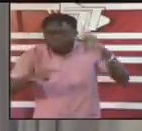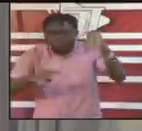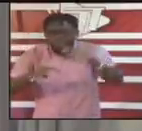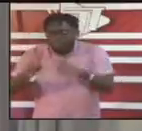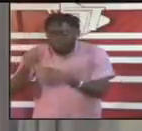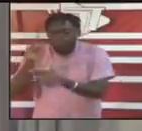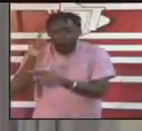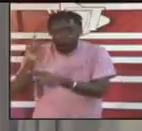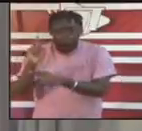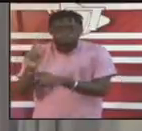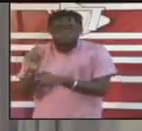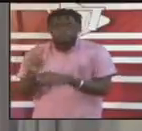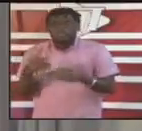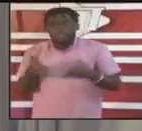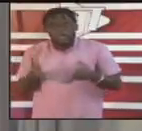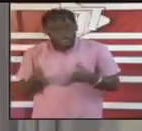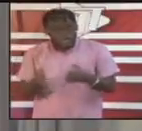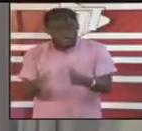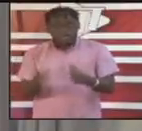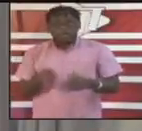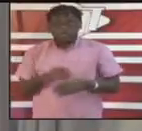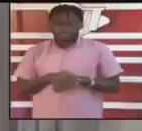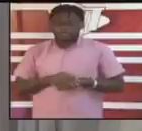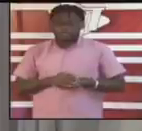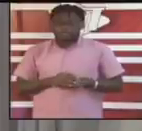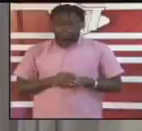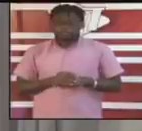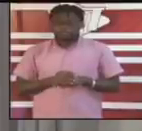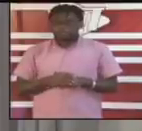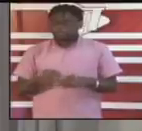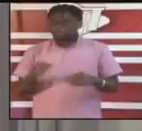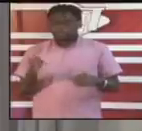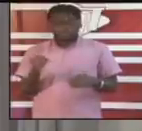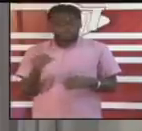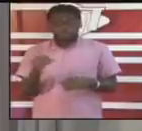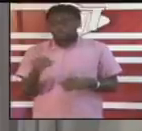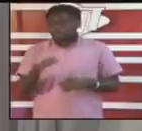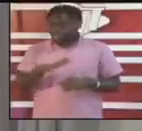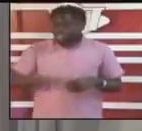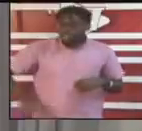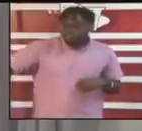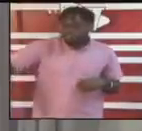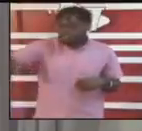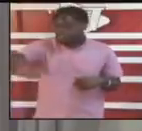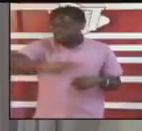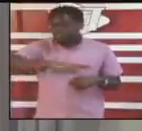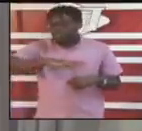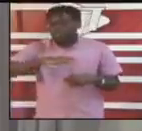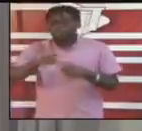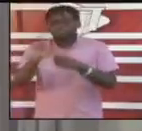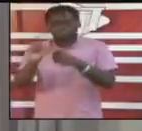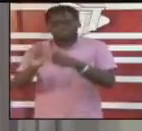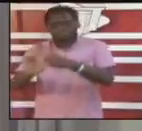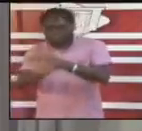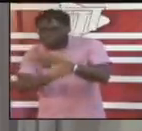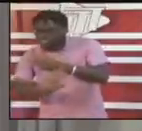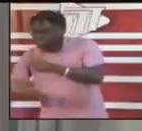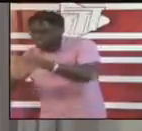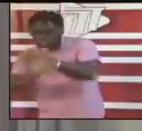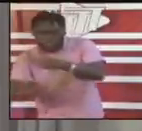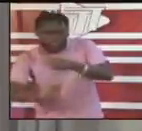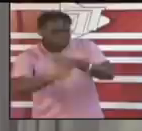strategic, careful way to protect the gains that we have made, to make sure we don't have to lock down the economy